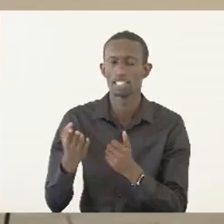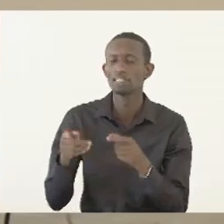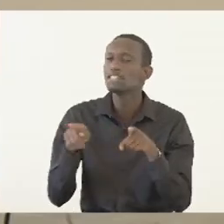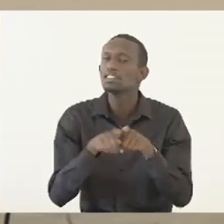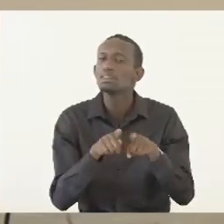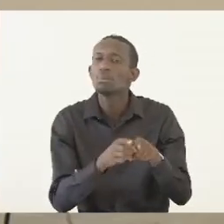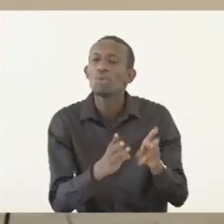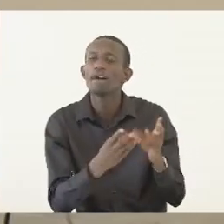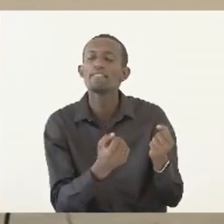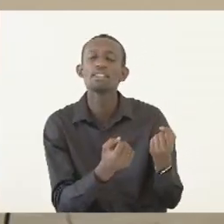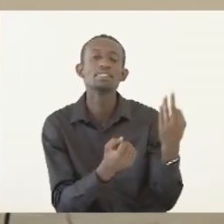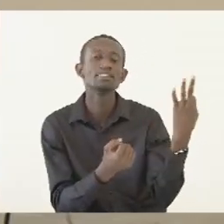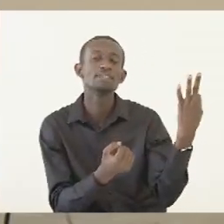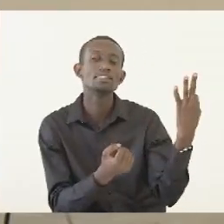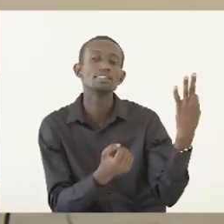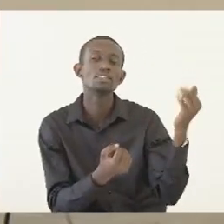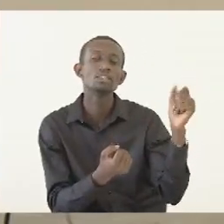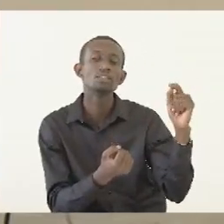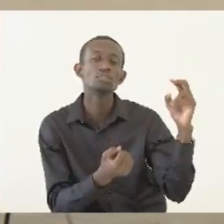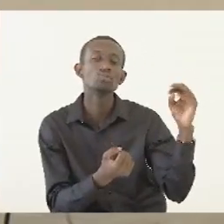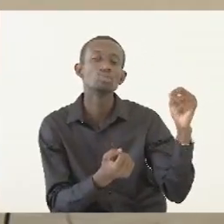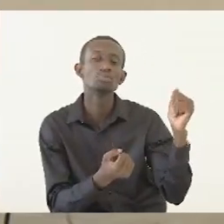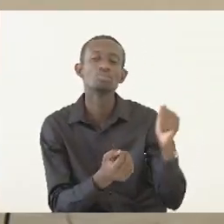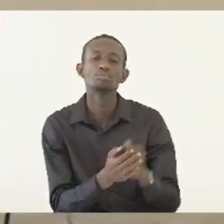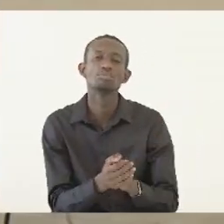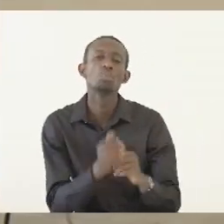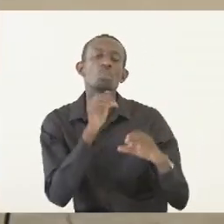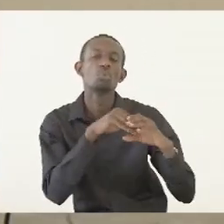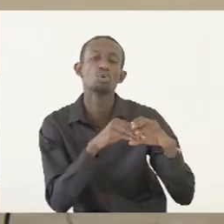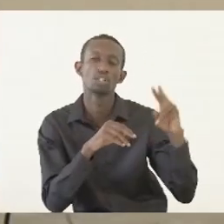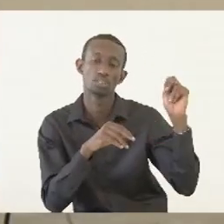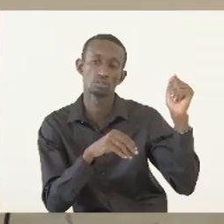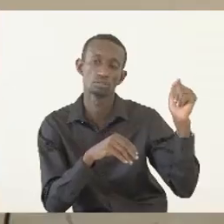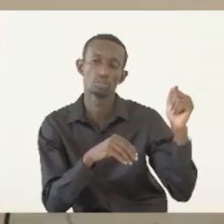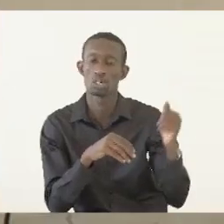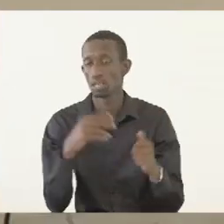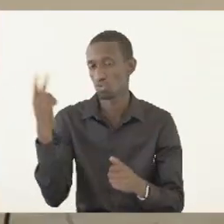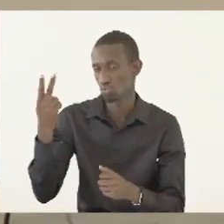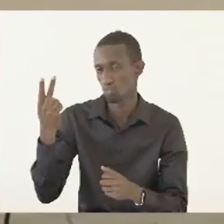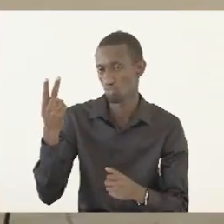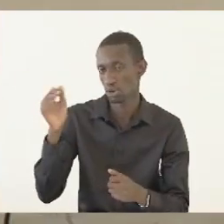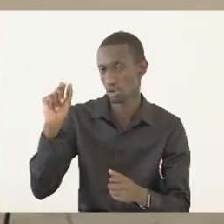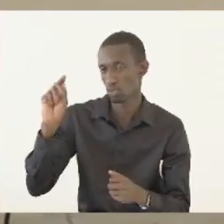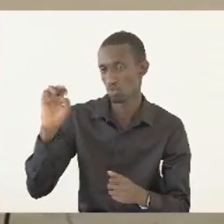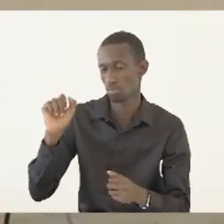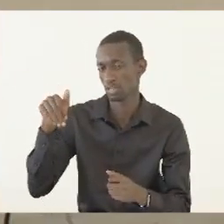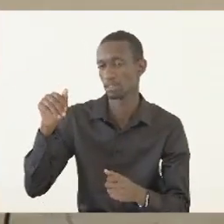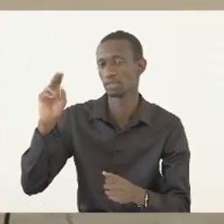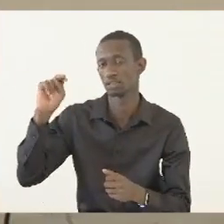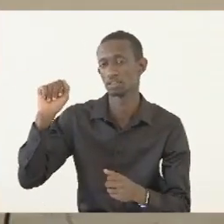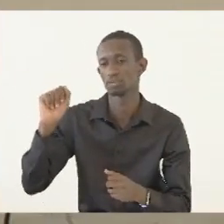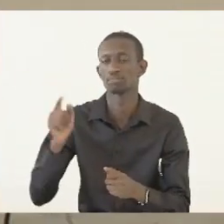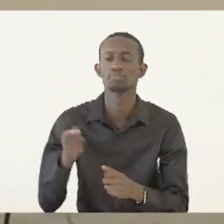we have 3 atoms on the nitrogen and 2 atoms on the nitrogen. Those 2 radicals we have